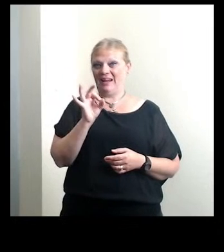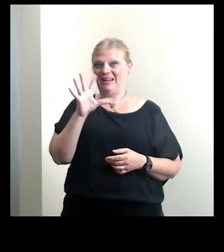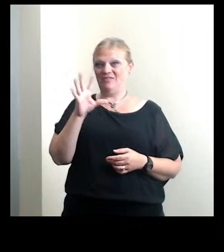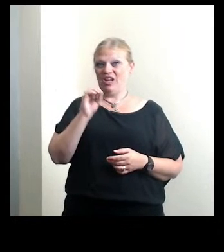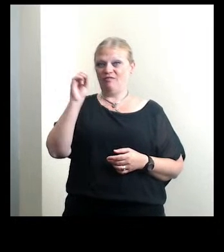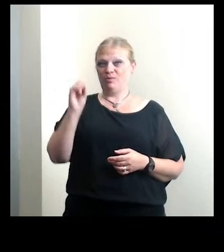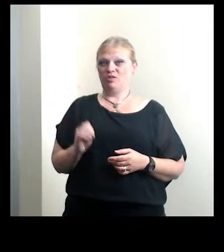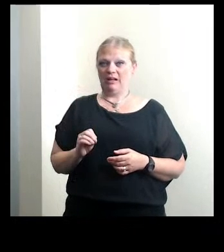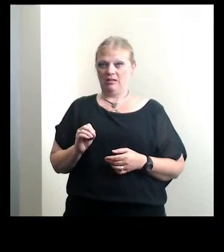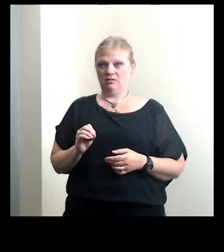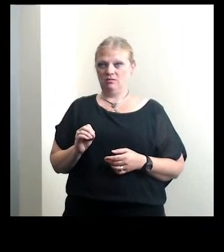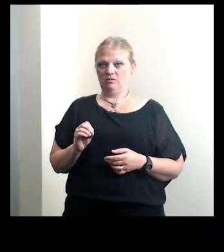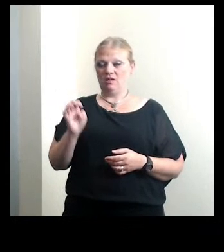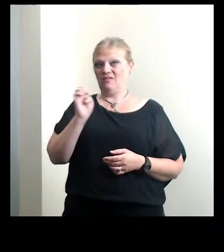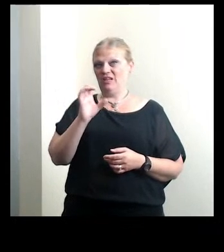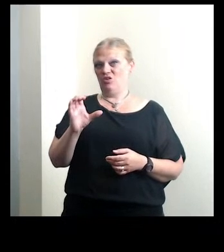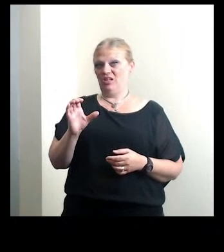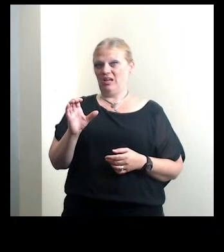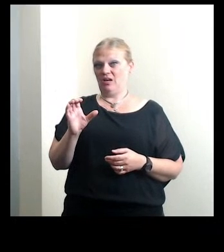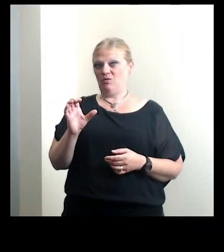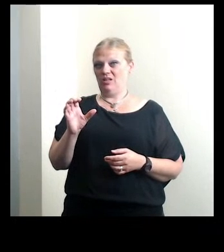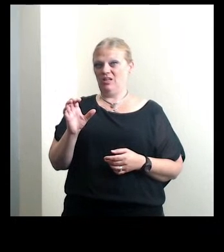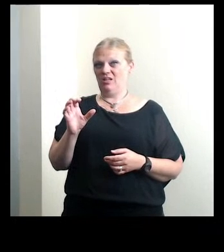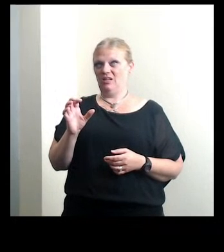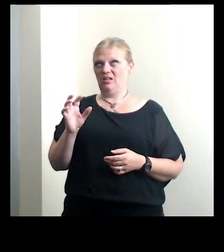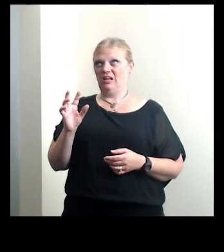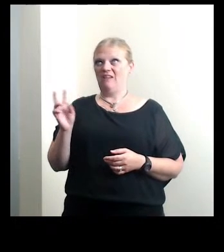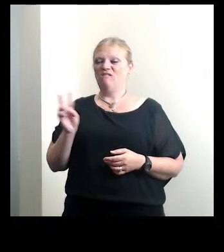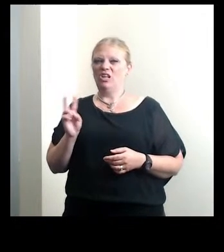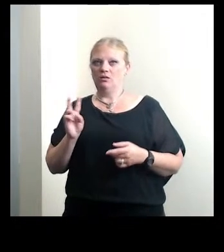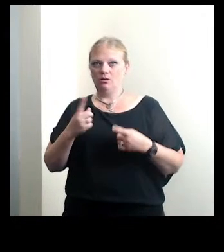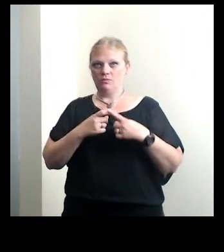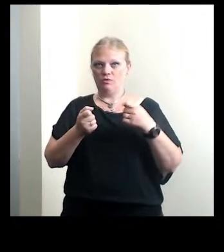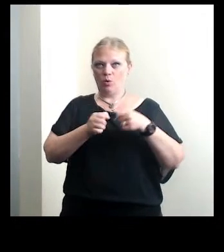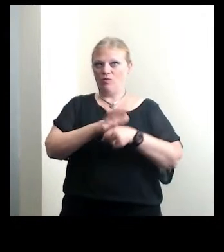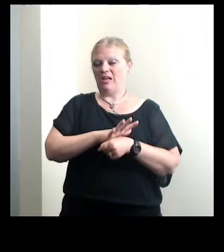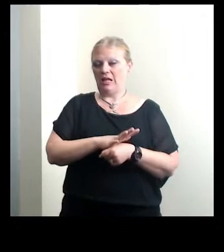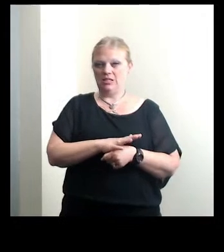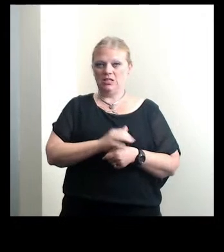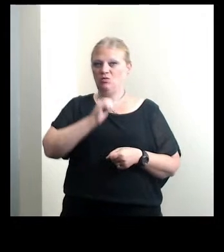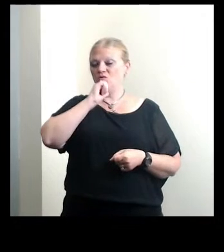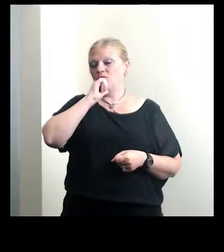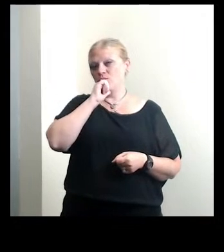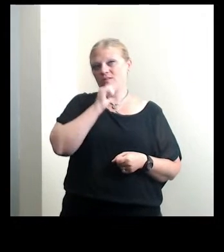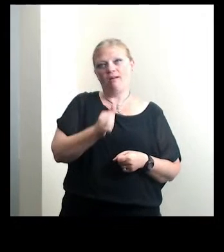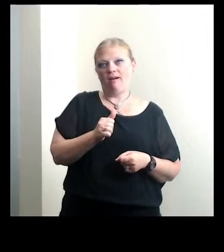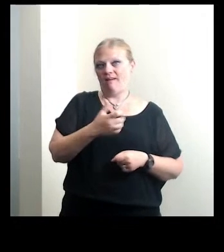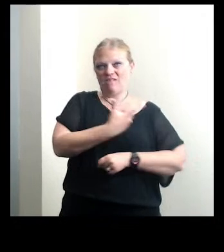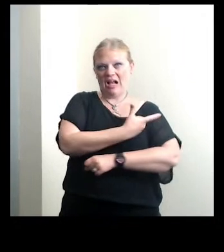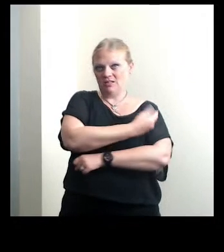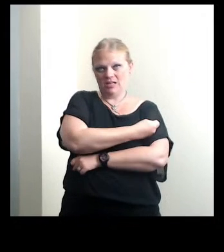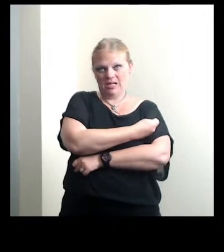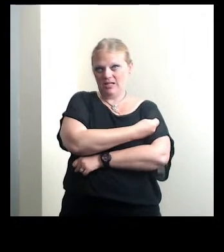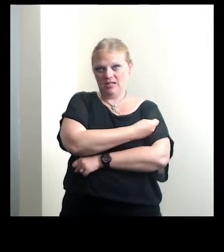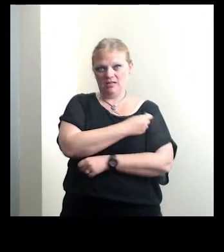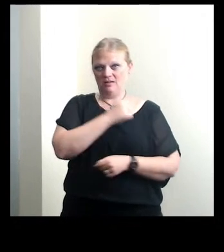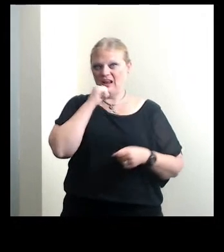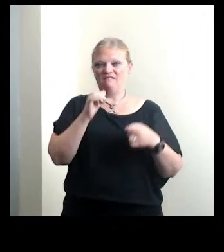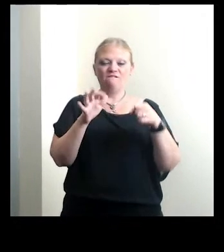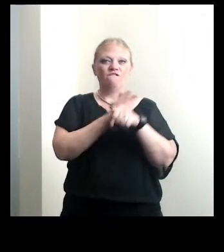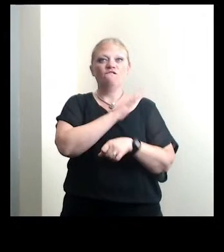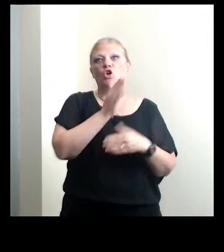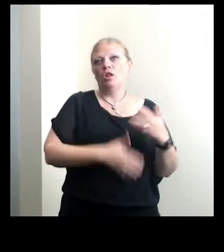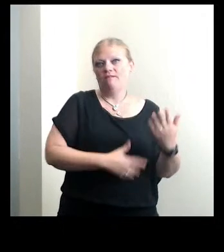95% of our Erie County victims of COVID-19 were not fully vaccinated. So